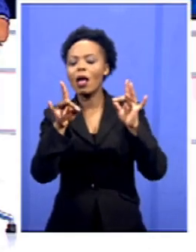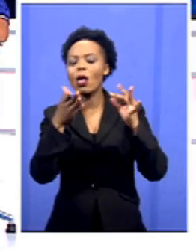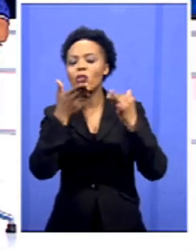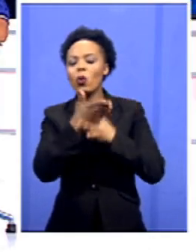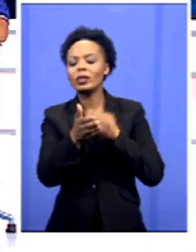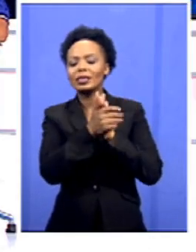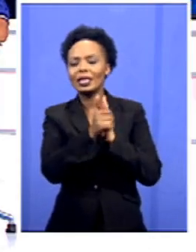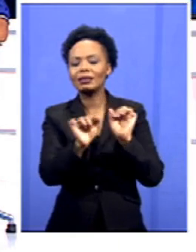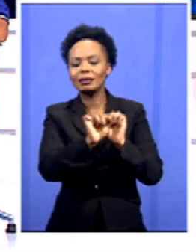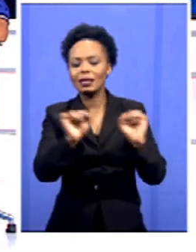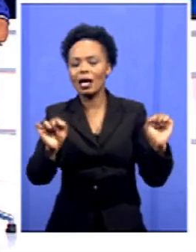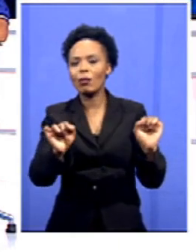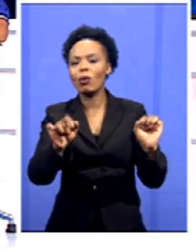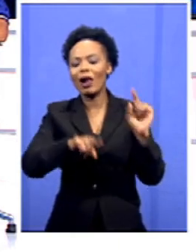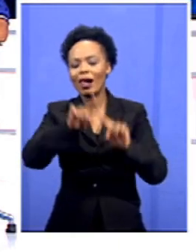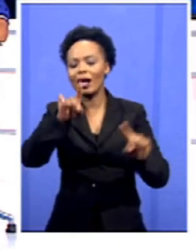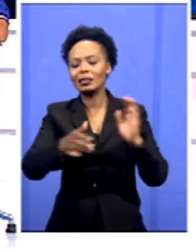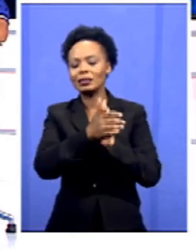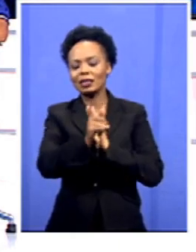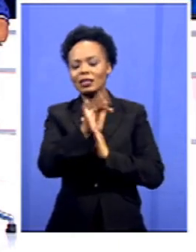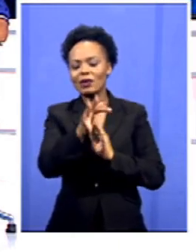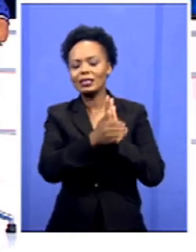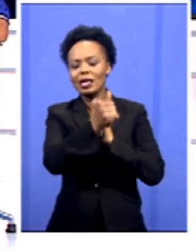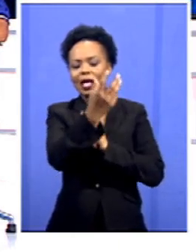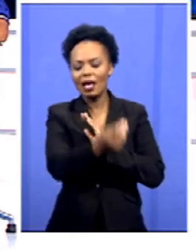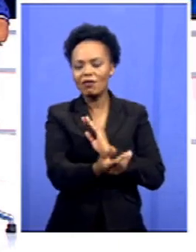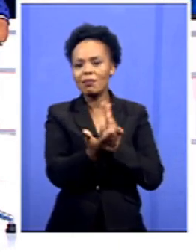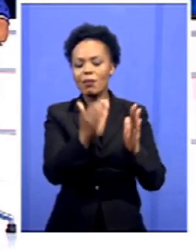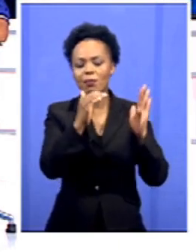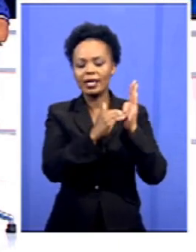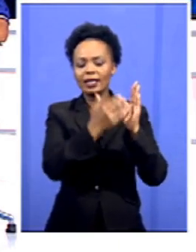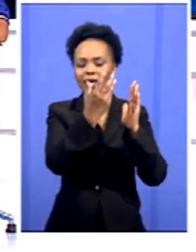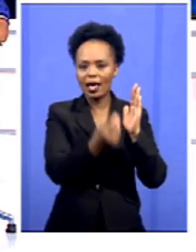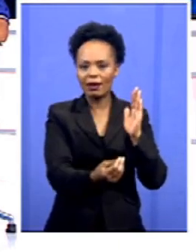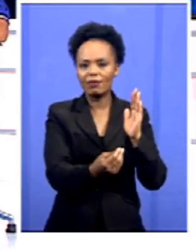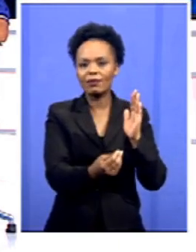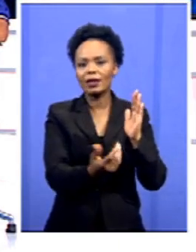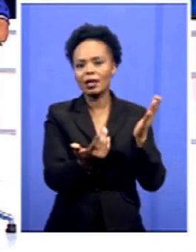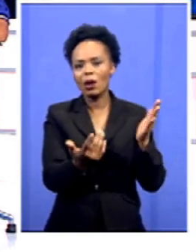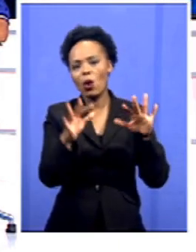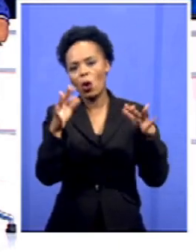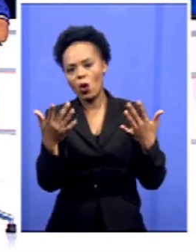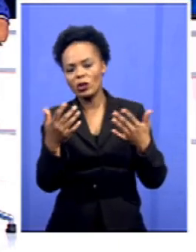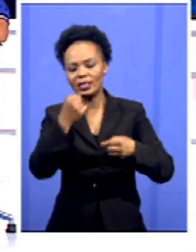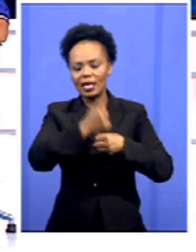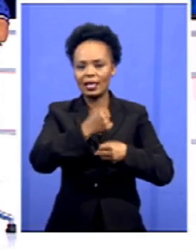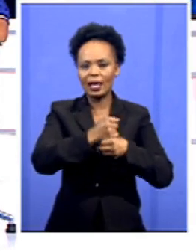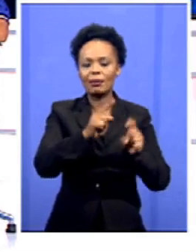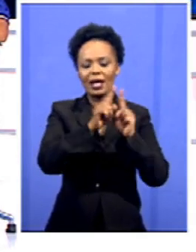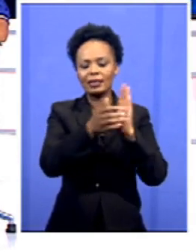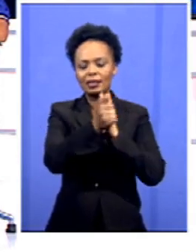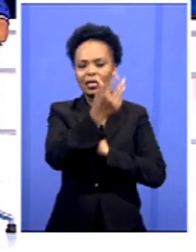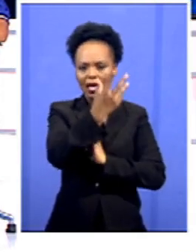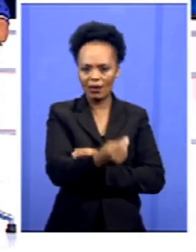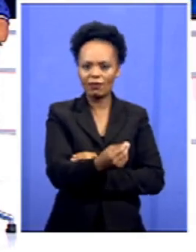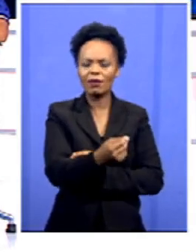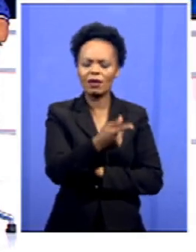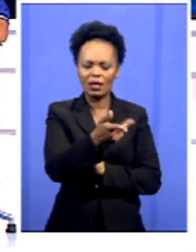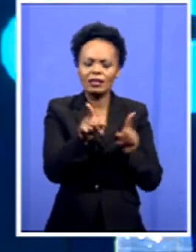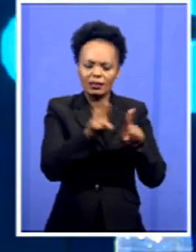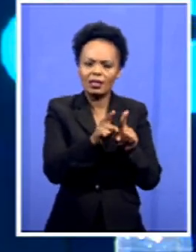is it that you are requiring? So if there is a set of skill, whether it's people with matric, or with a certain standard, then those people should be